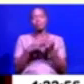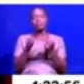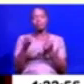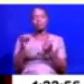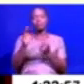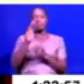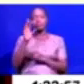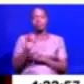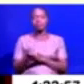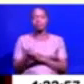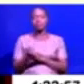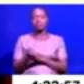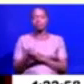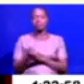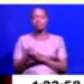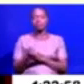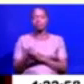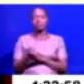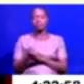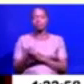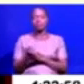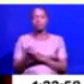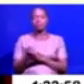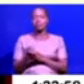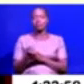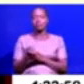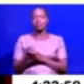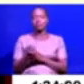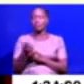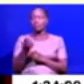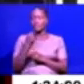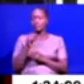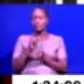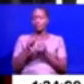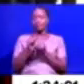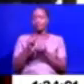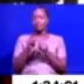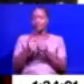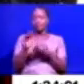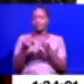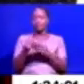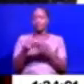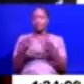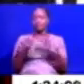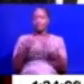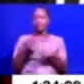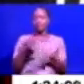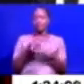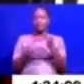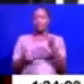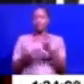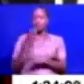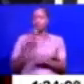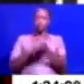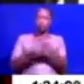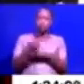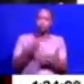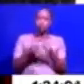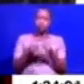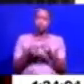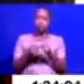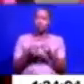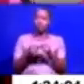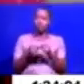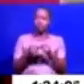80% mass drug administration to all our wards. Speaking during the launch of the exercise, Waititu Titus,